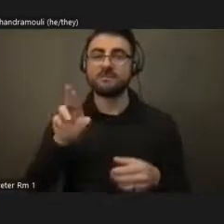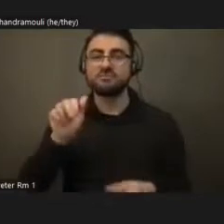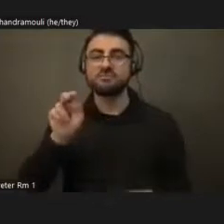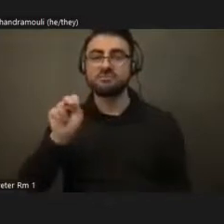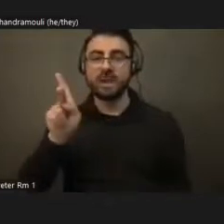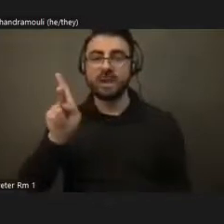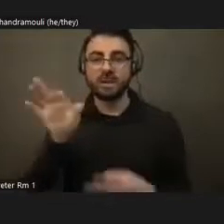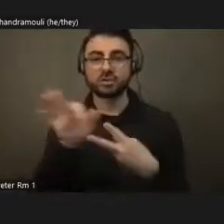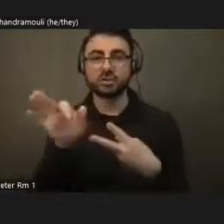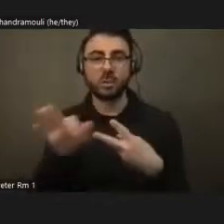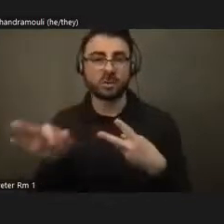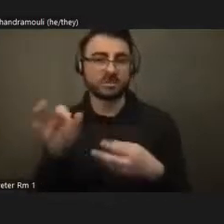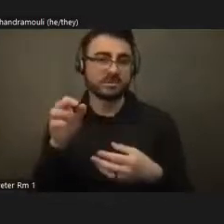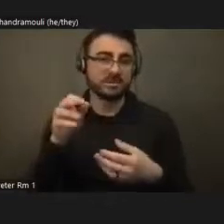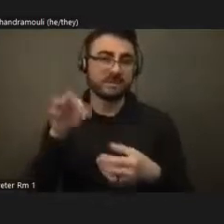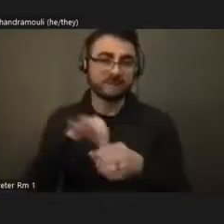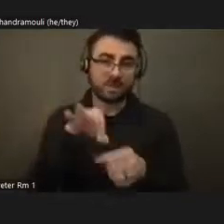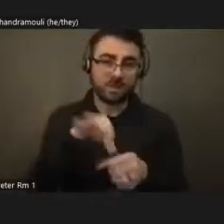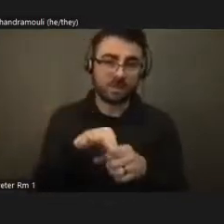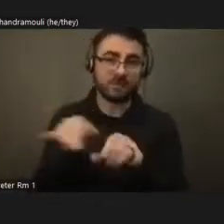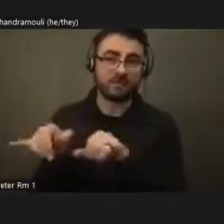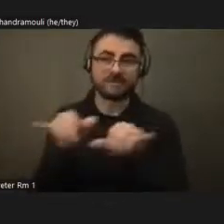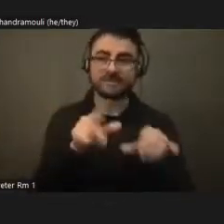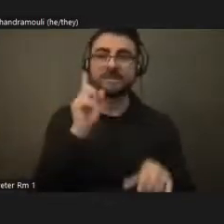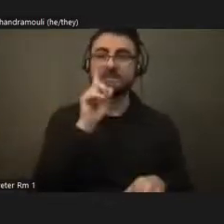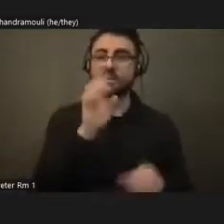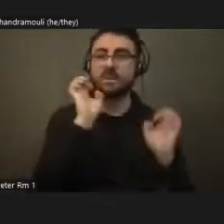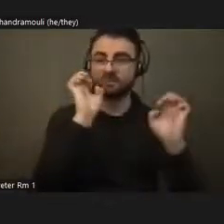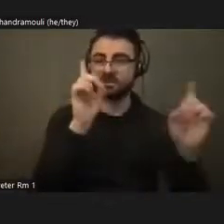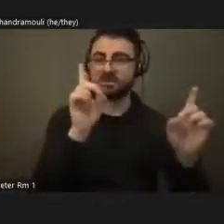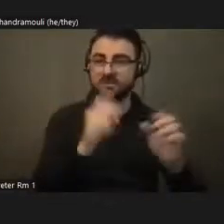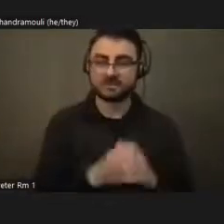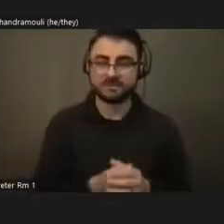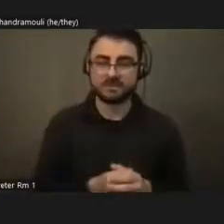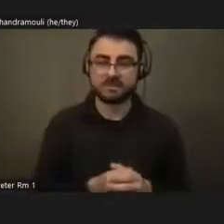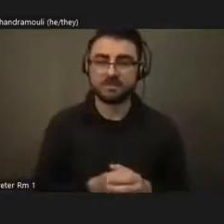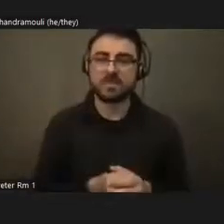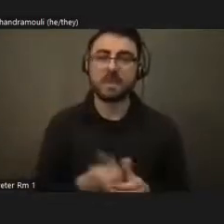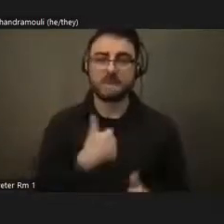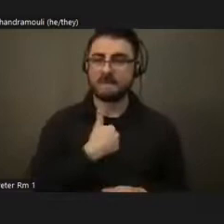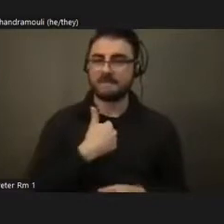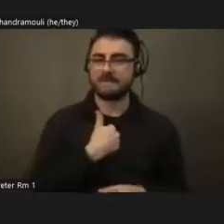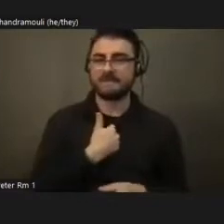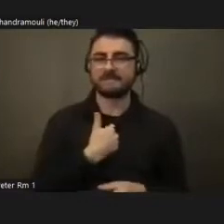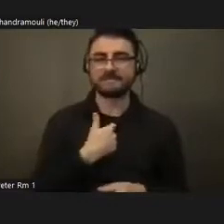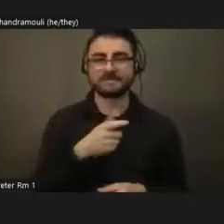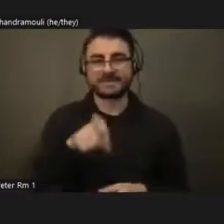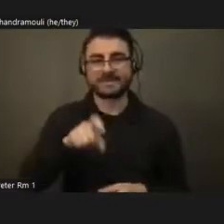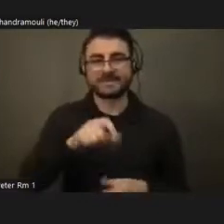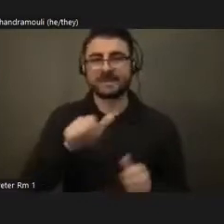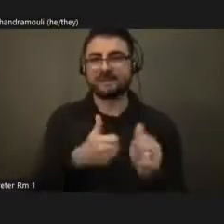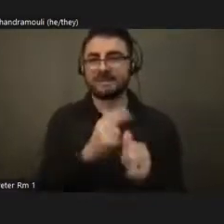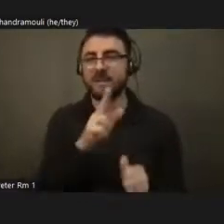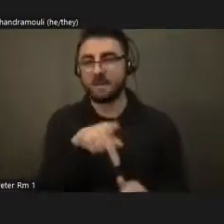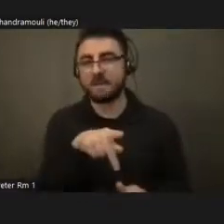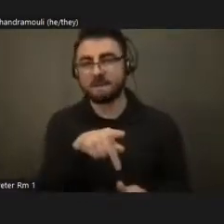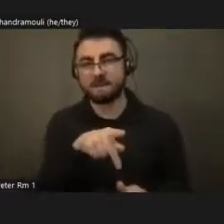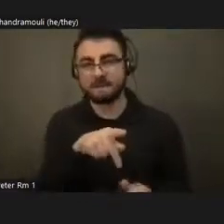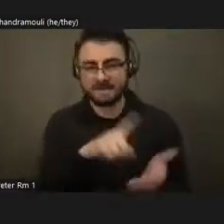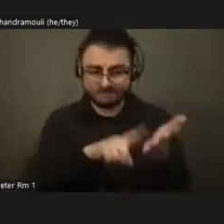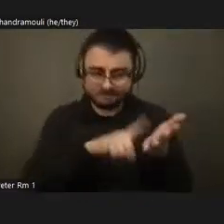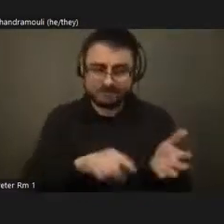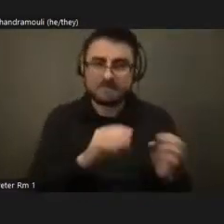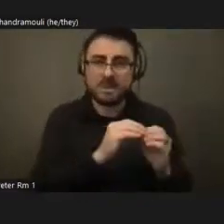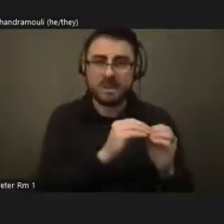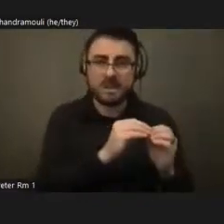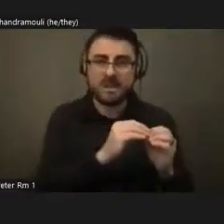the voter education. I will need to follow up on that because quite frankly, I can't remember if